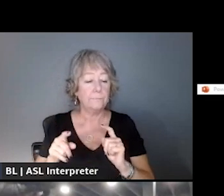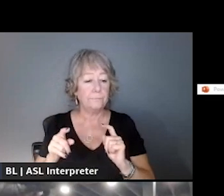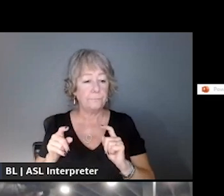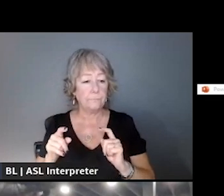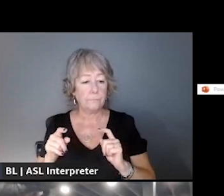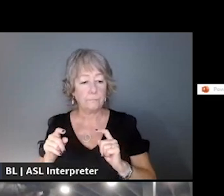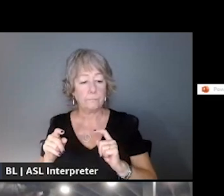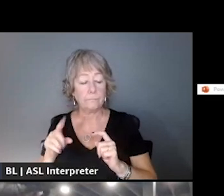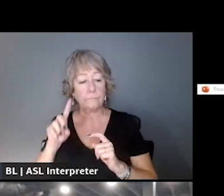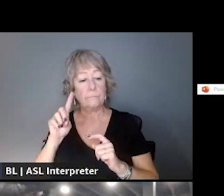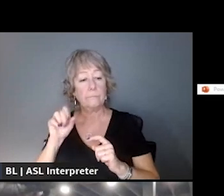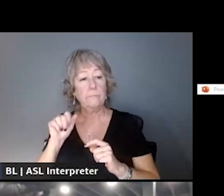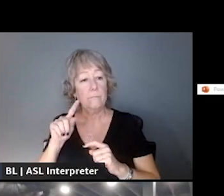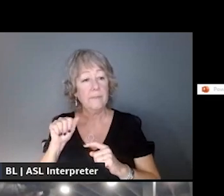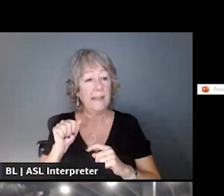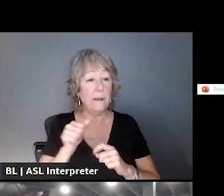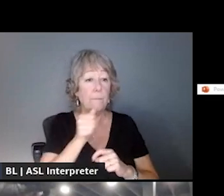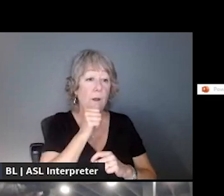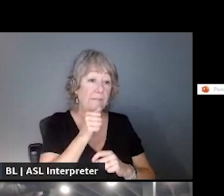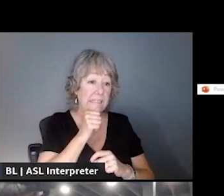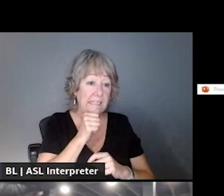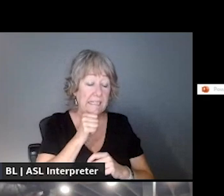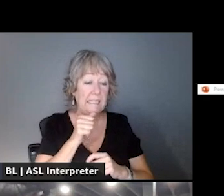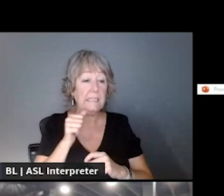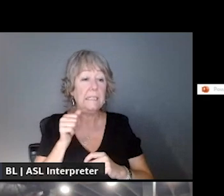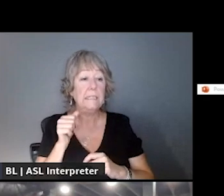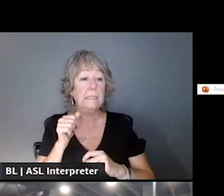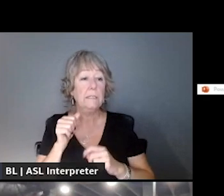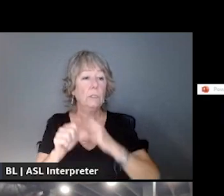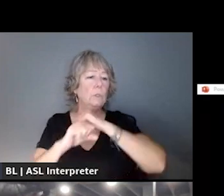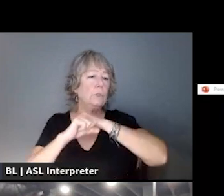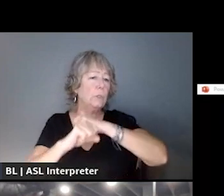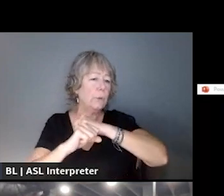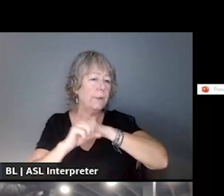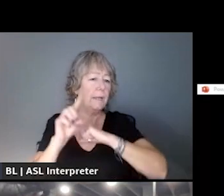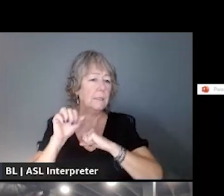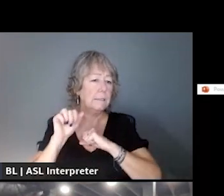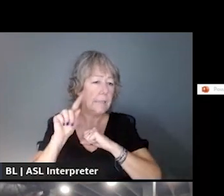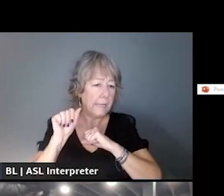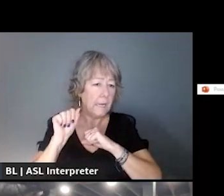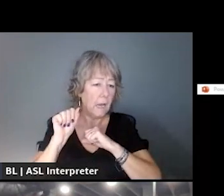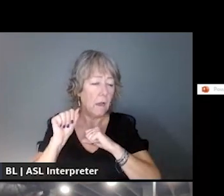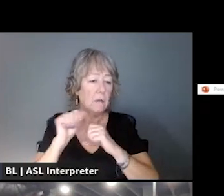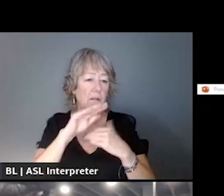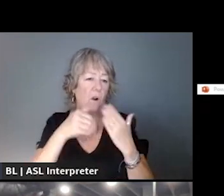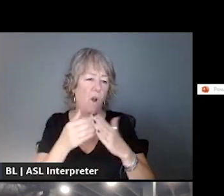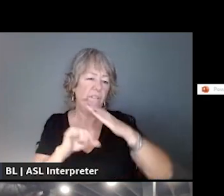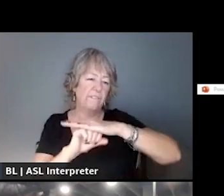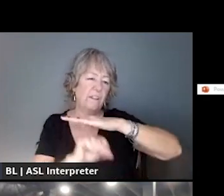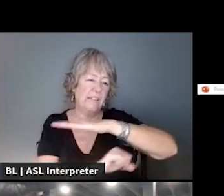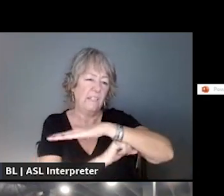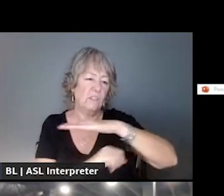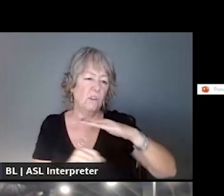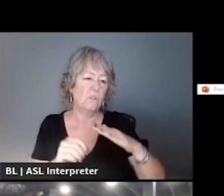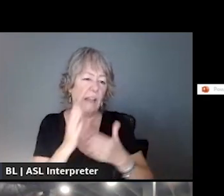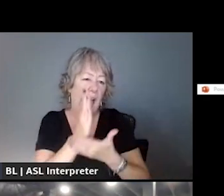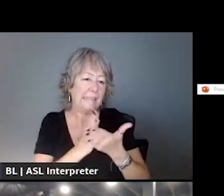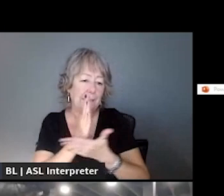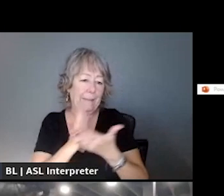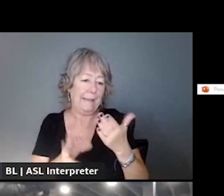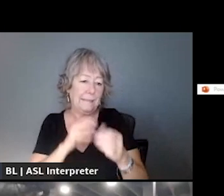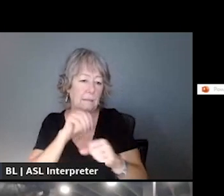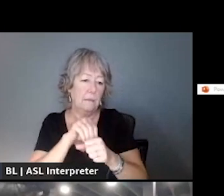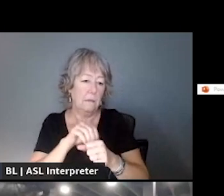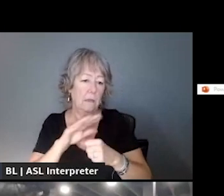you know, data privacy, data, you know, securing data, things like that. These are all foundational aspects of